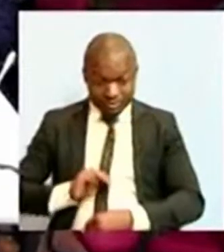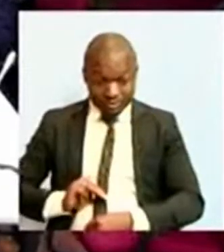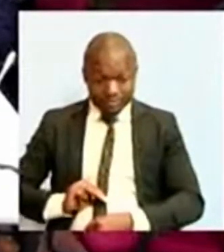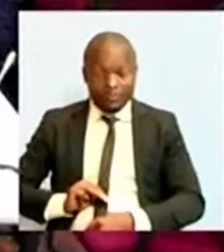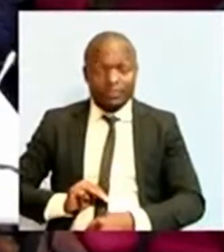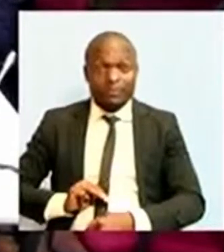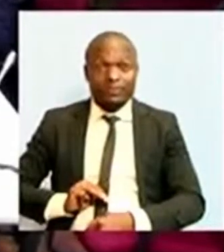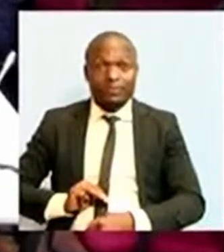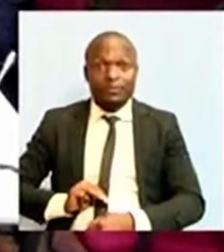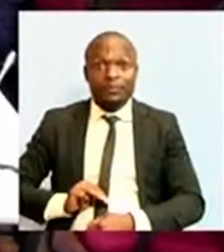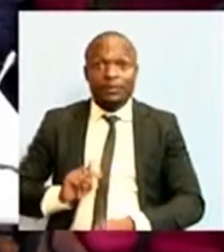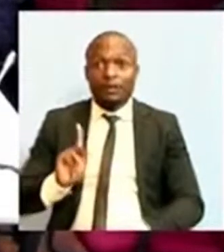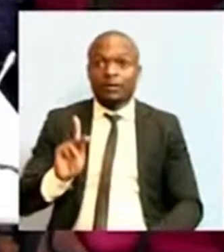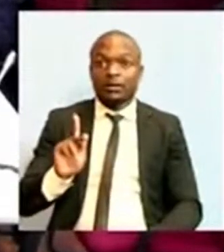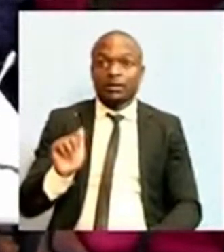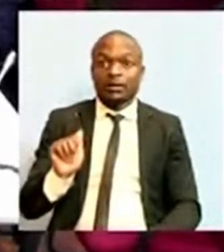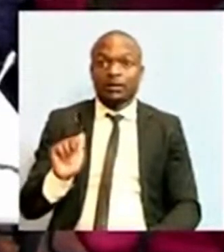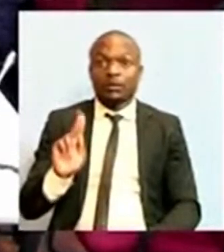Kaumbwe.